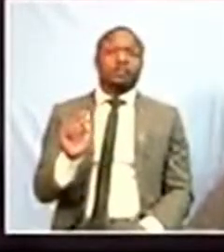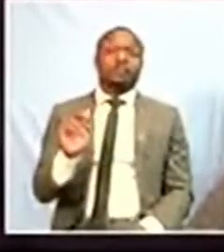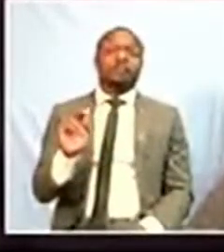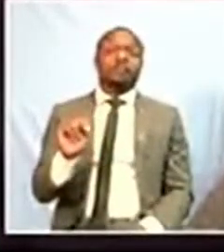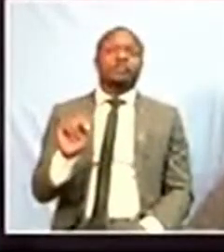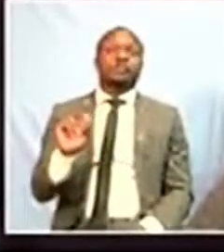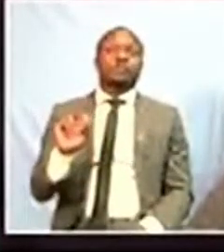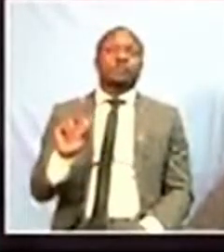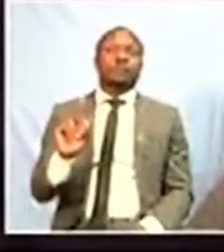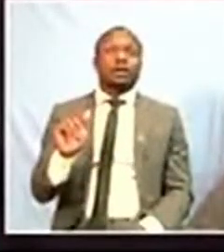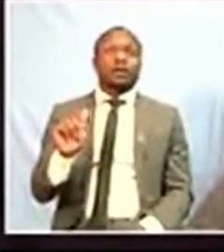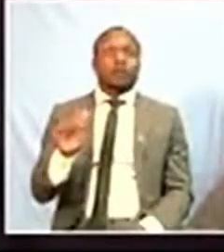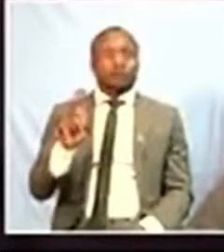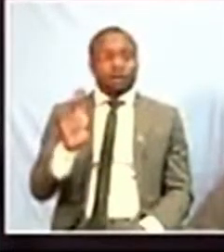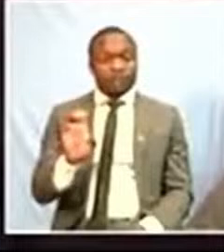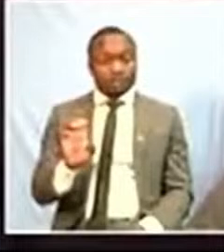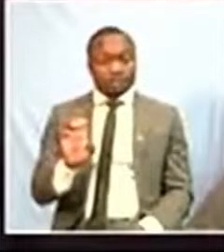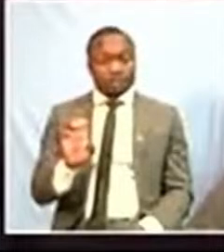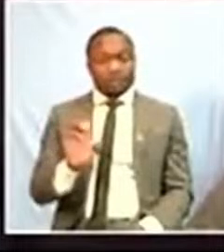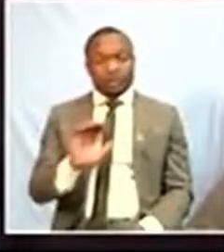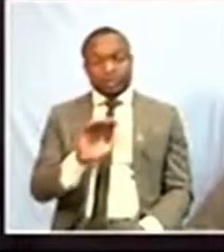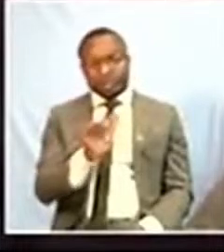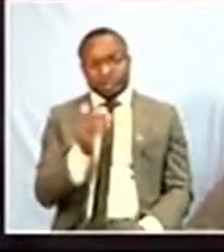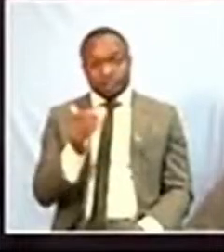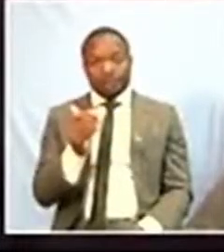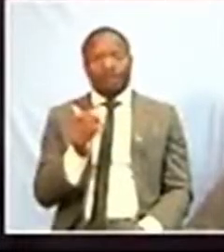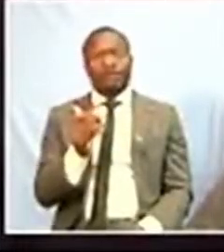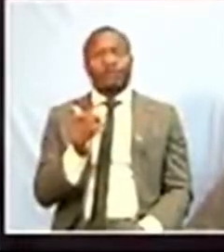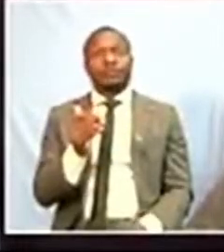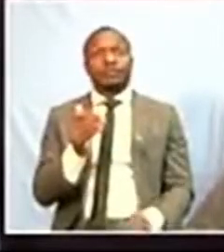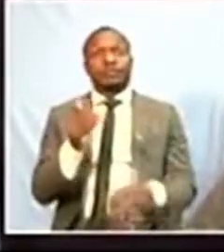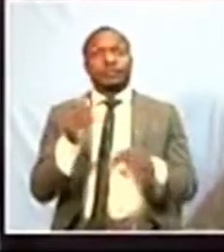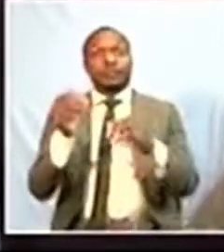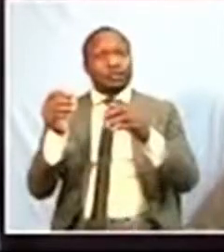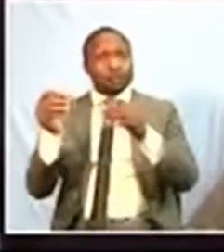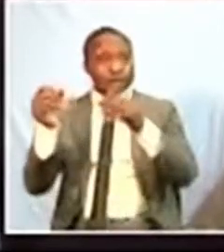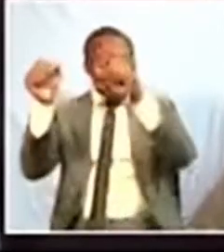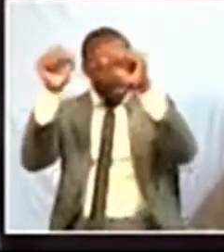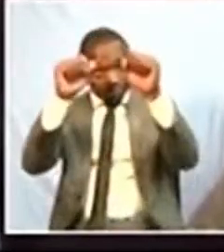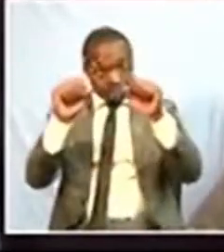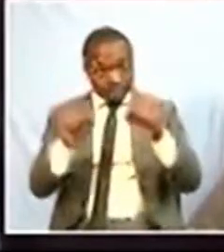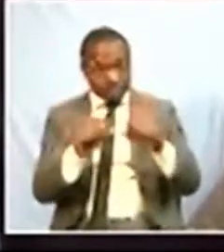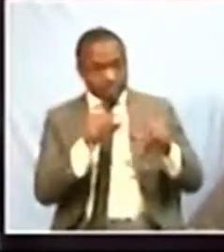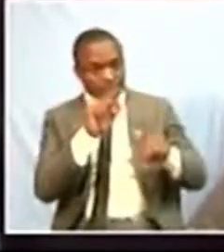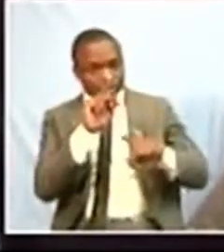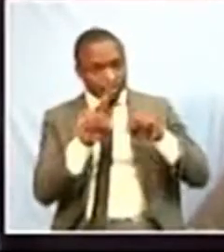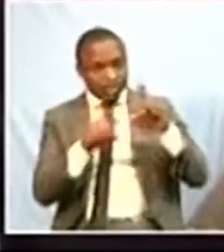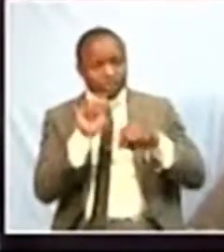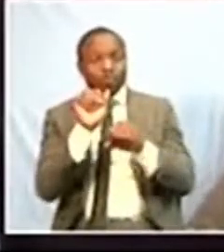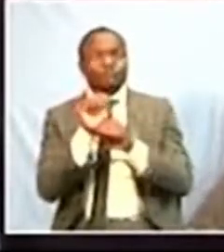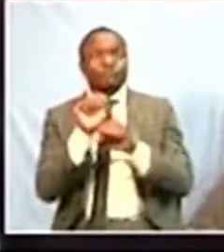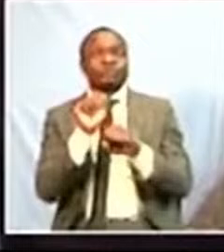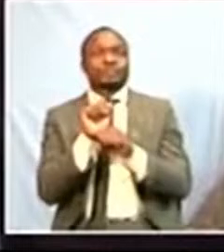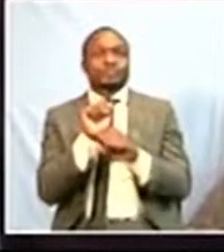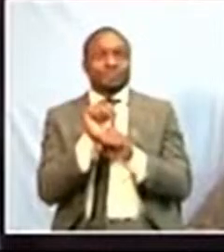disaster, we had to go back to our database on people that have performed in terms of structural